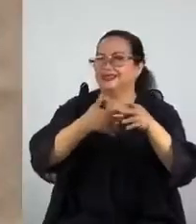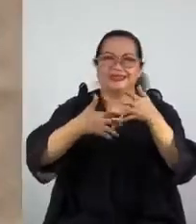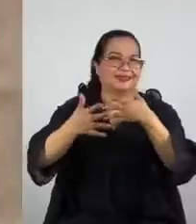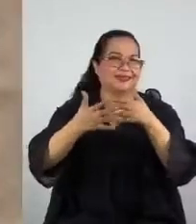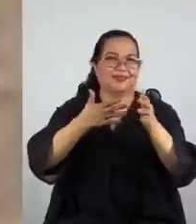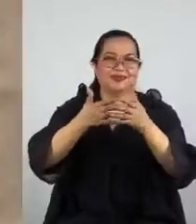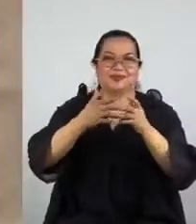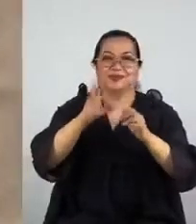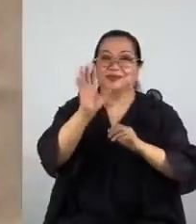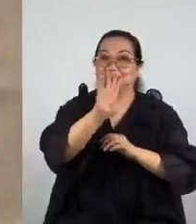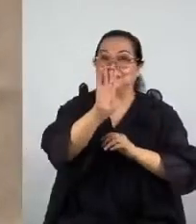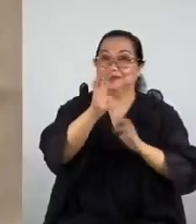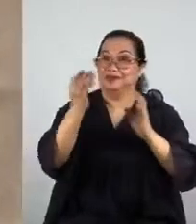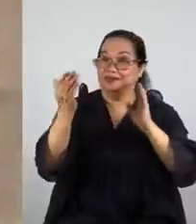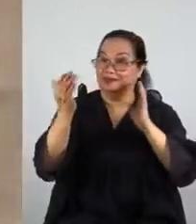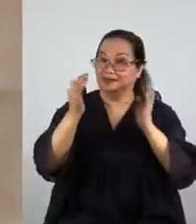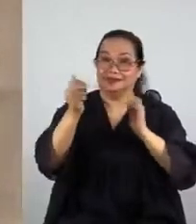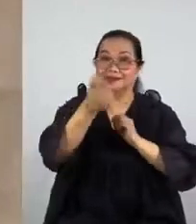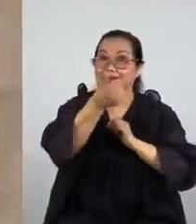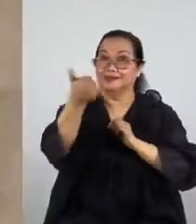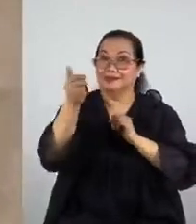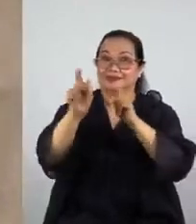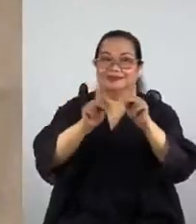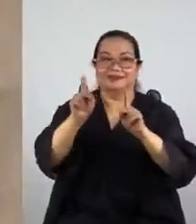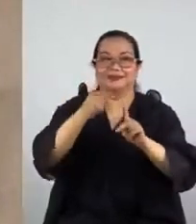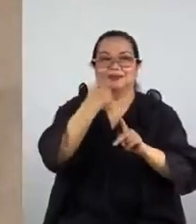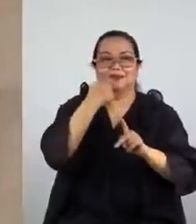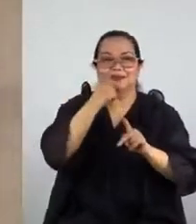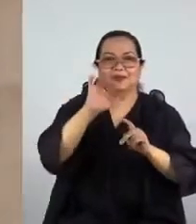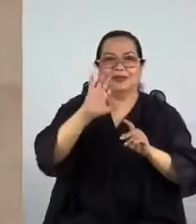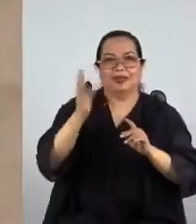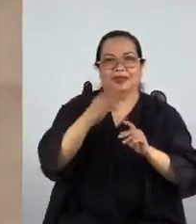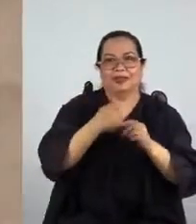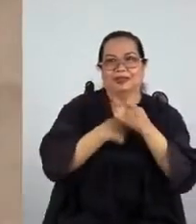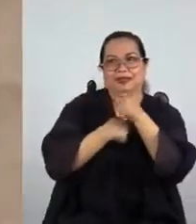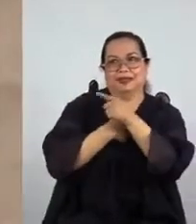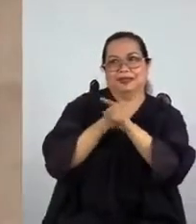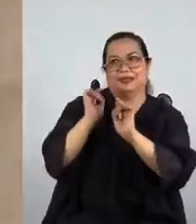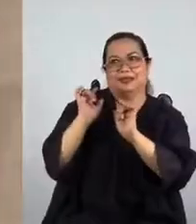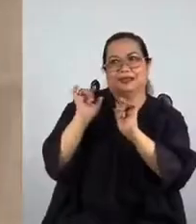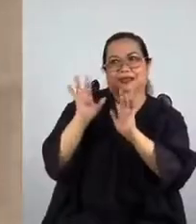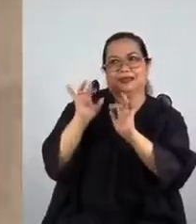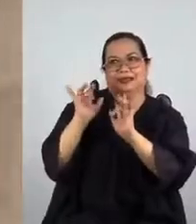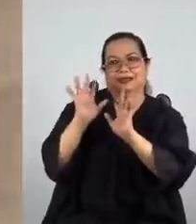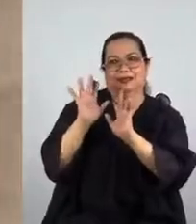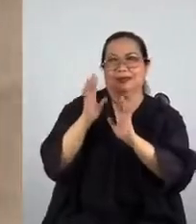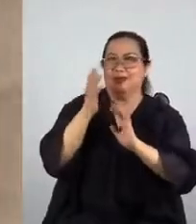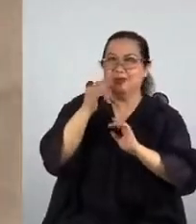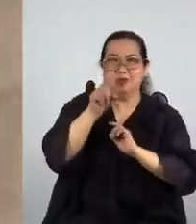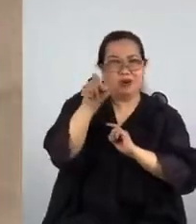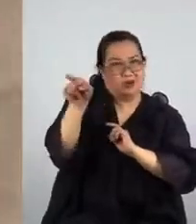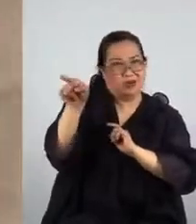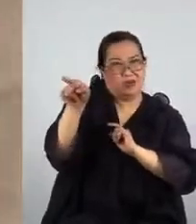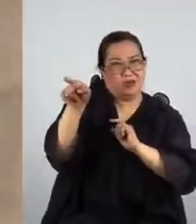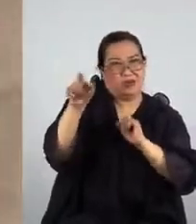us not compare ourselves with others who may seem to be having it easy and say, Lord, bakit siya?